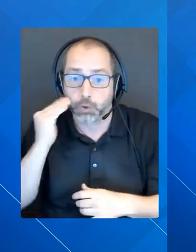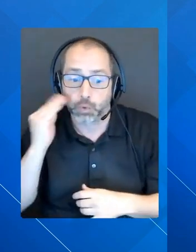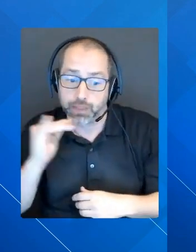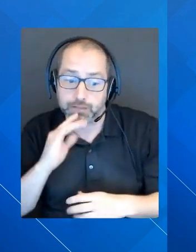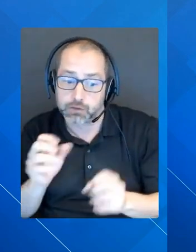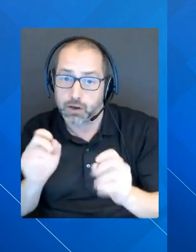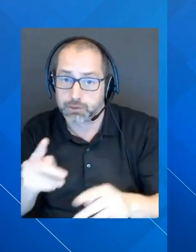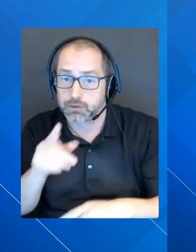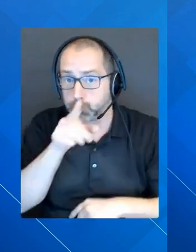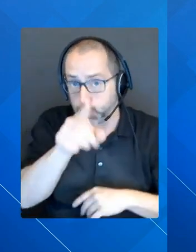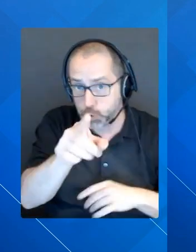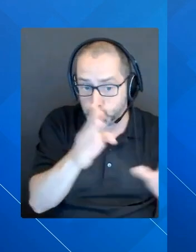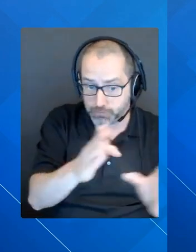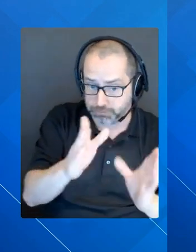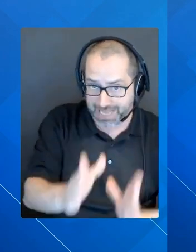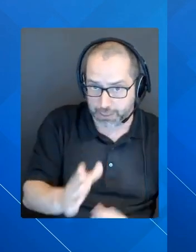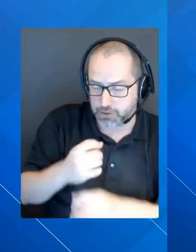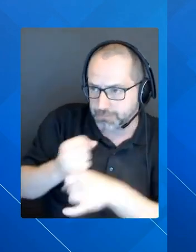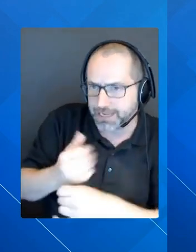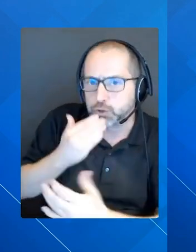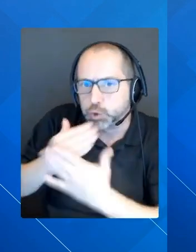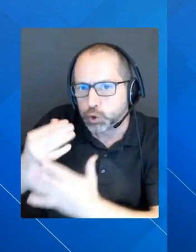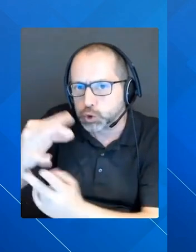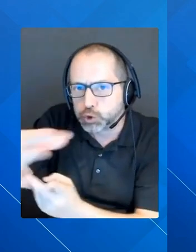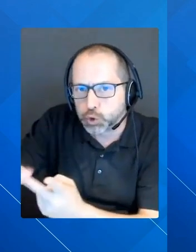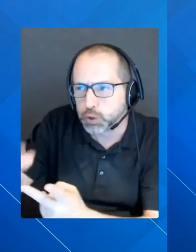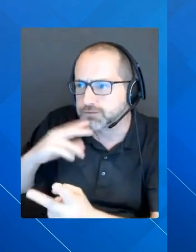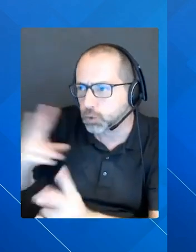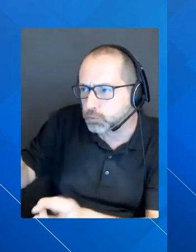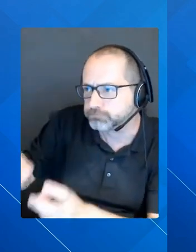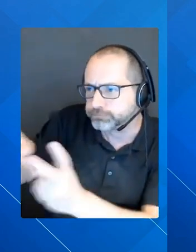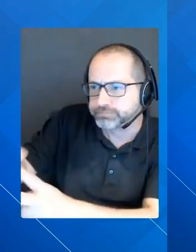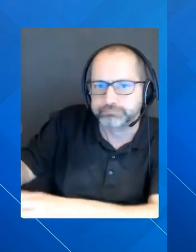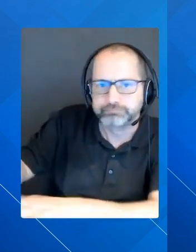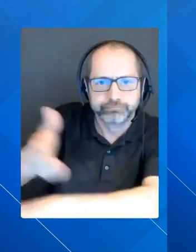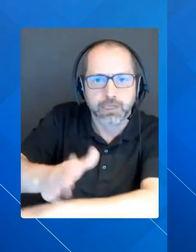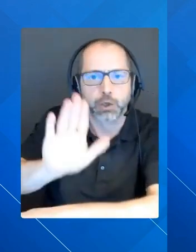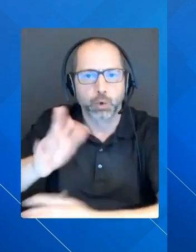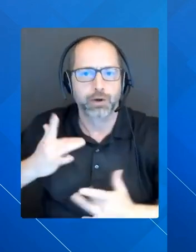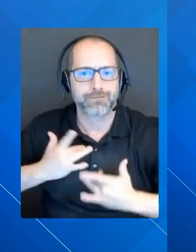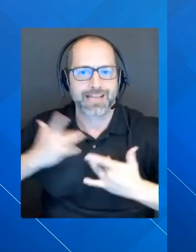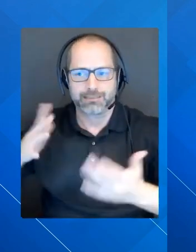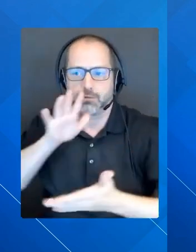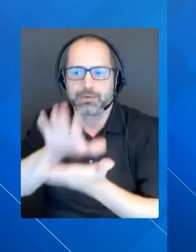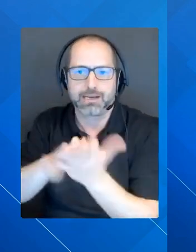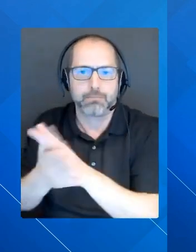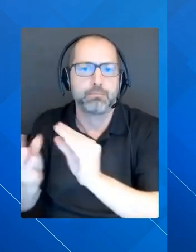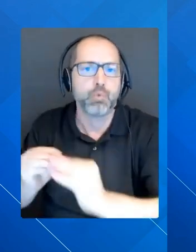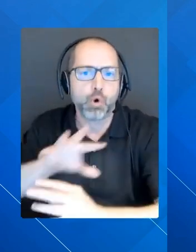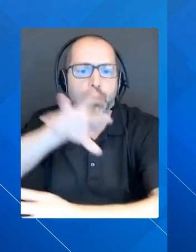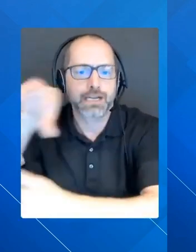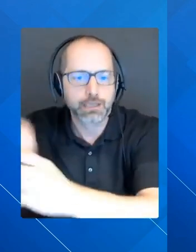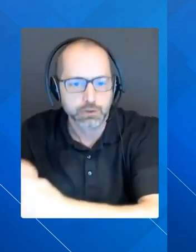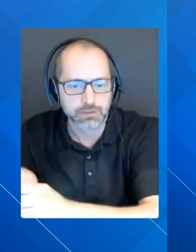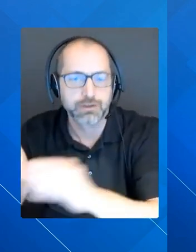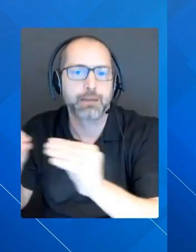to make good decisions that will make your events more inclusive and expand your audience. This includes writing alt text for screen reader users